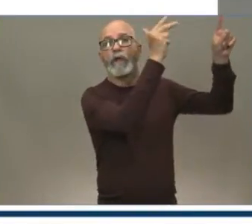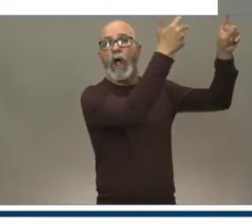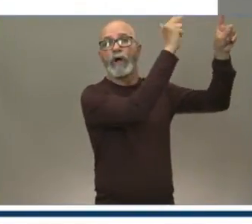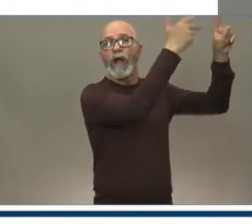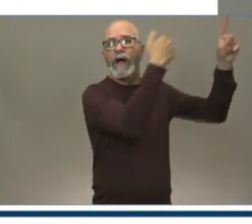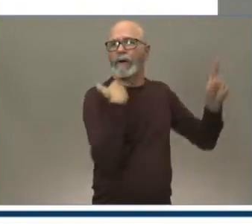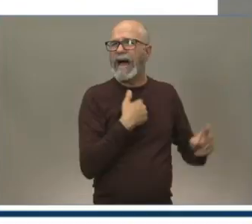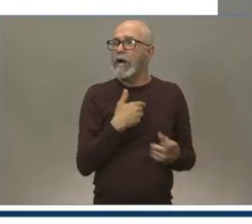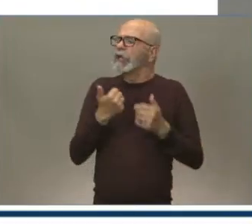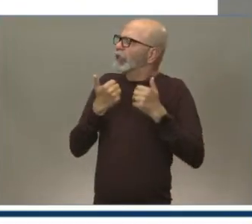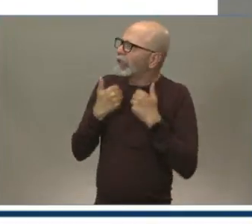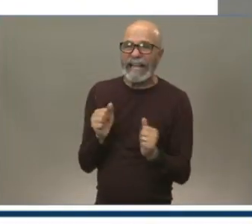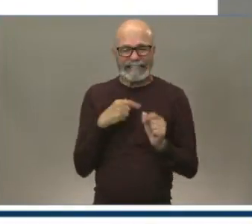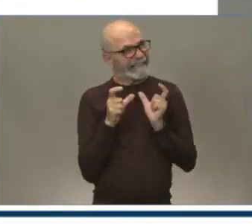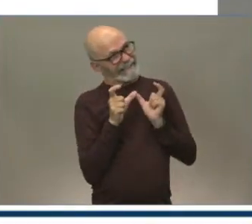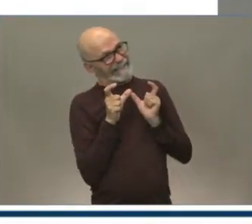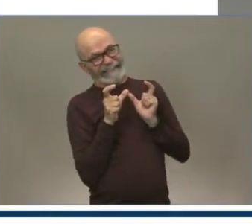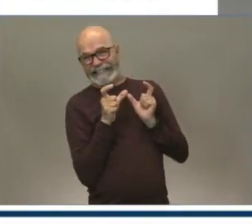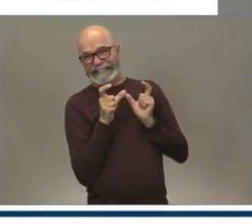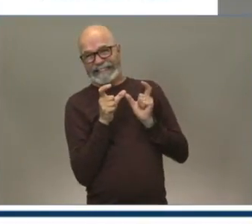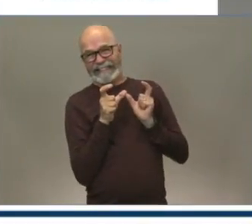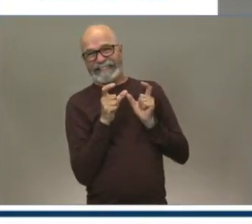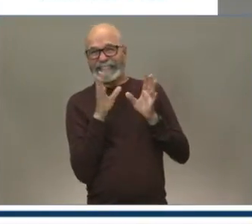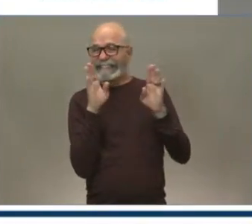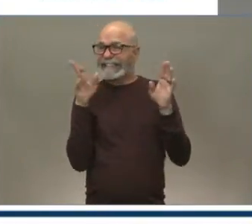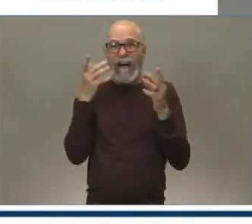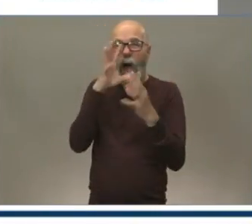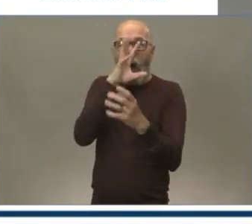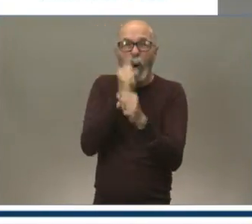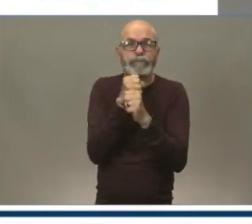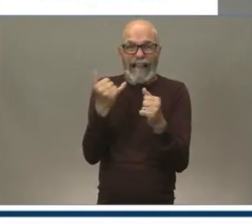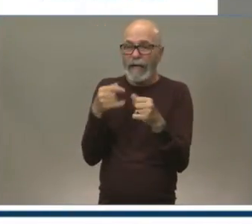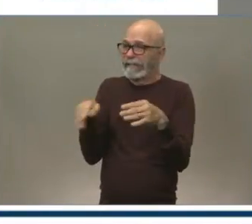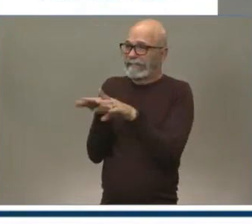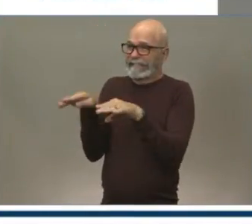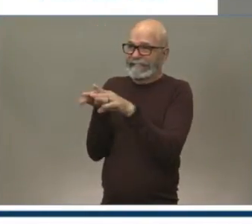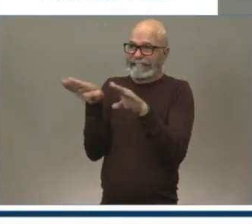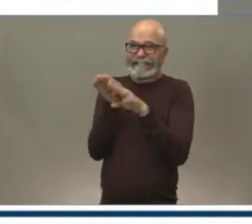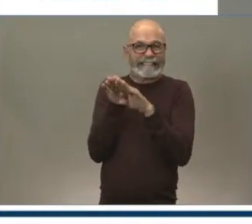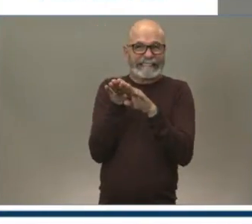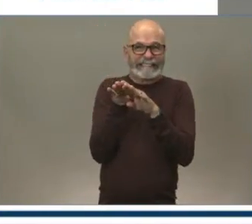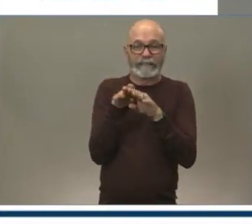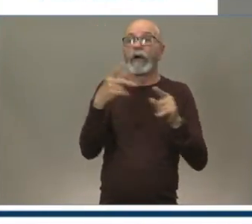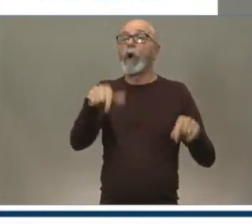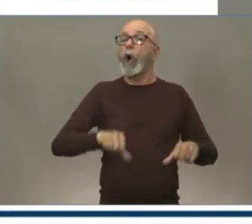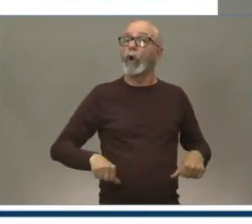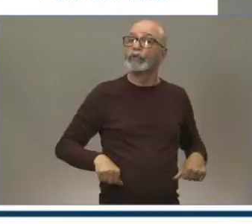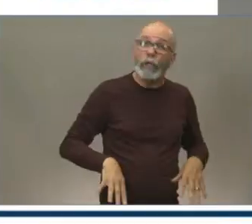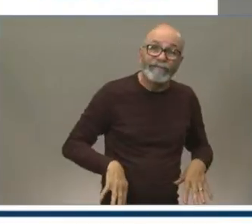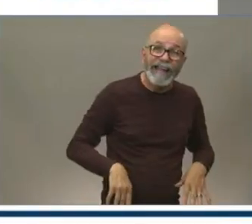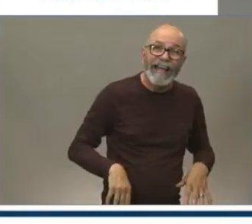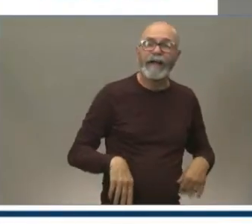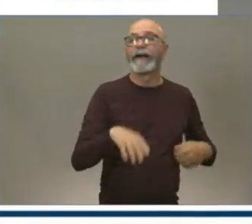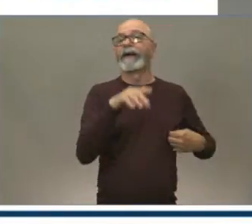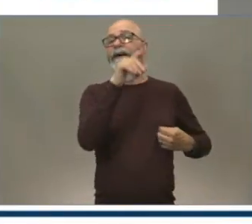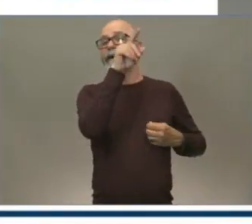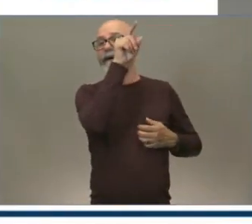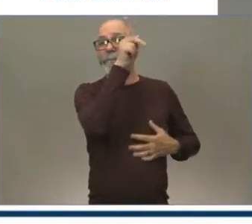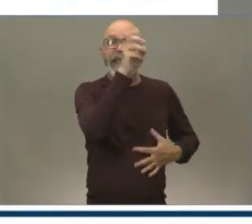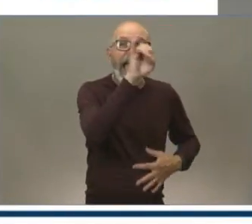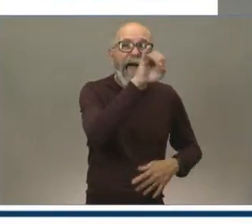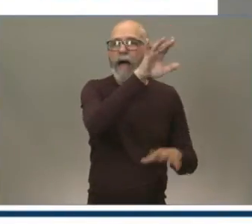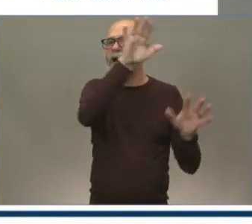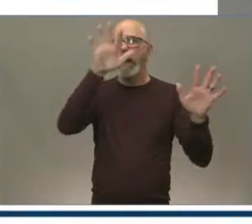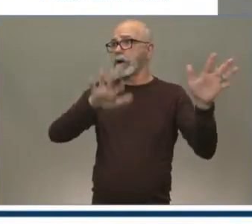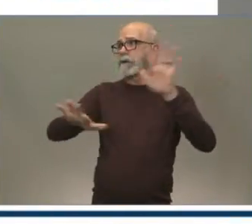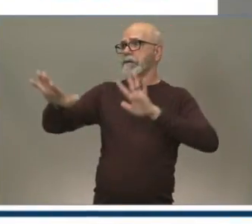seen what neighboring provinces, Newfoundland, New Brunswick, how they acted when they had their third wave. We're doing the same thing, and I'm very